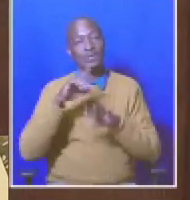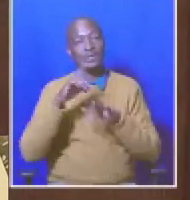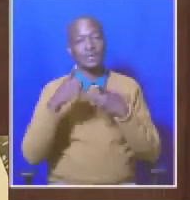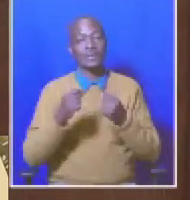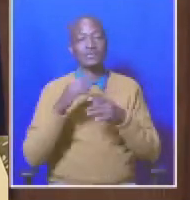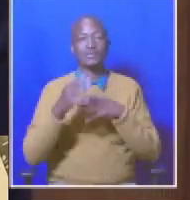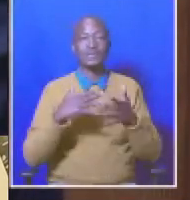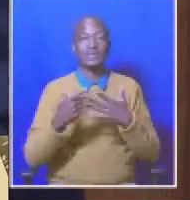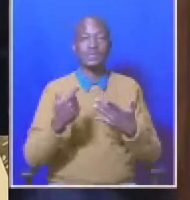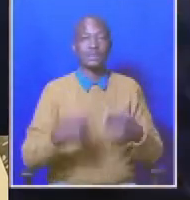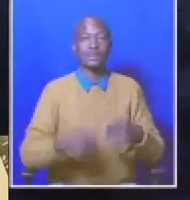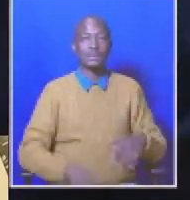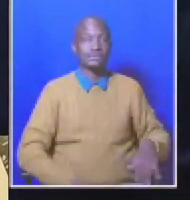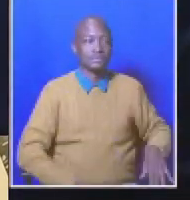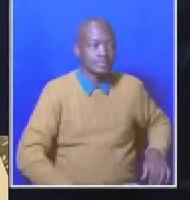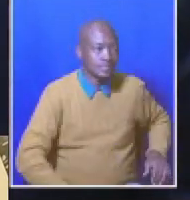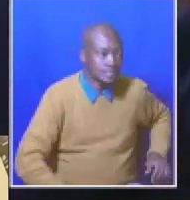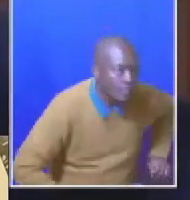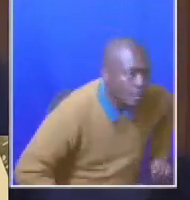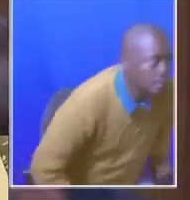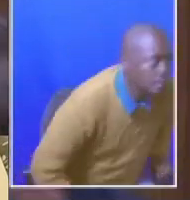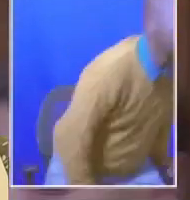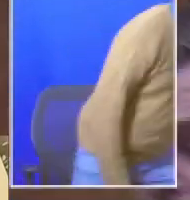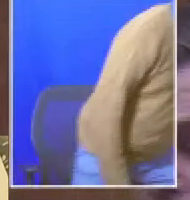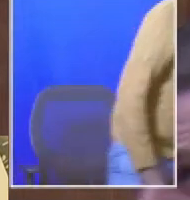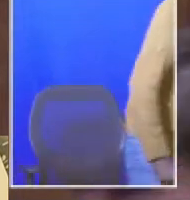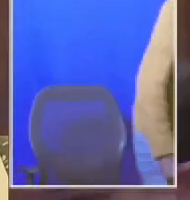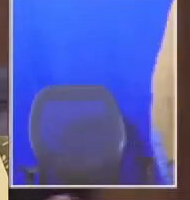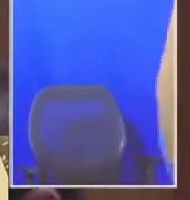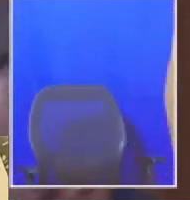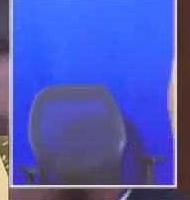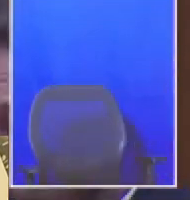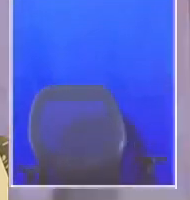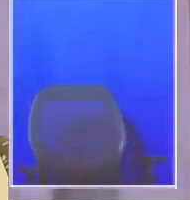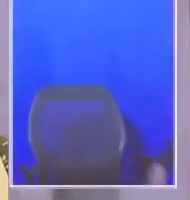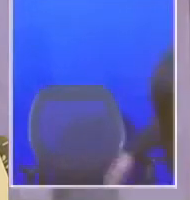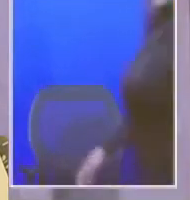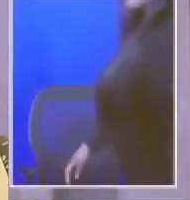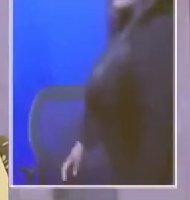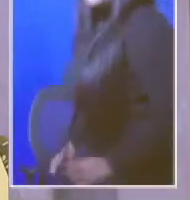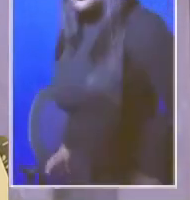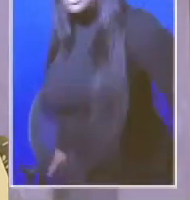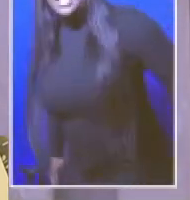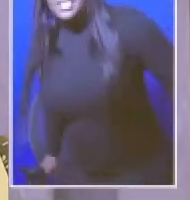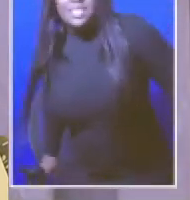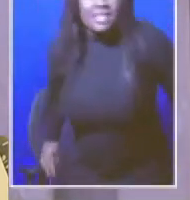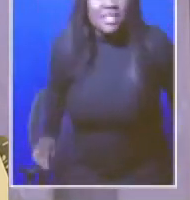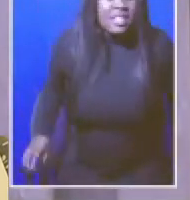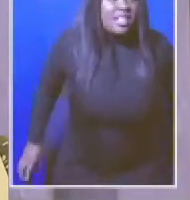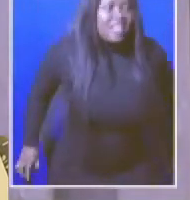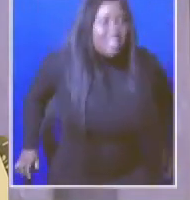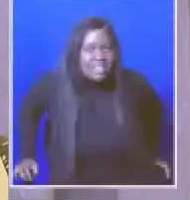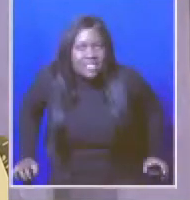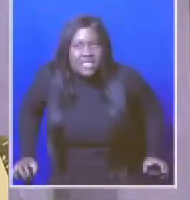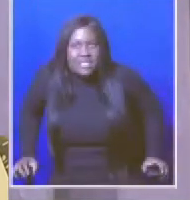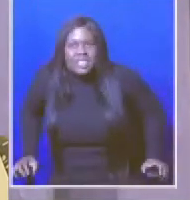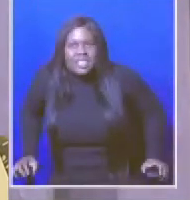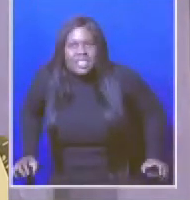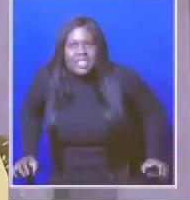way? Thank you. Thank you very